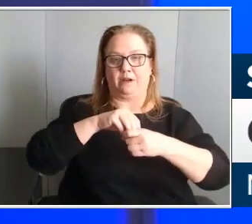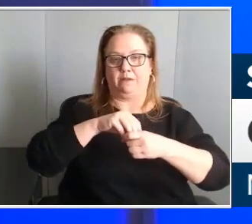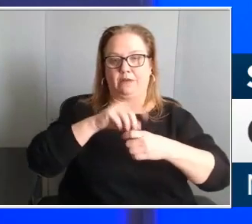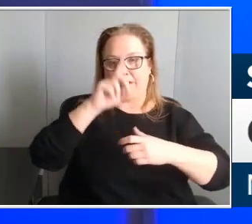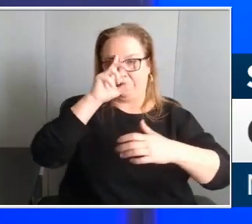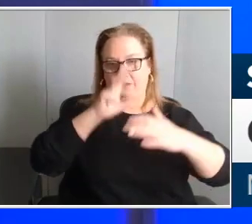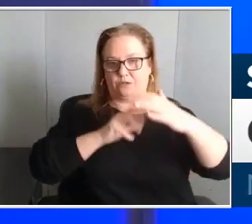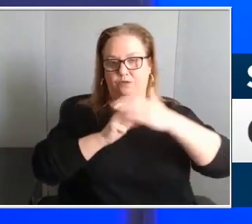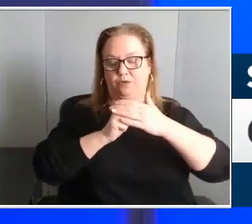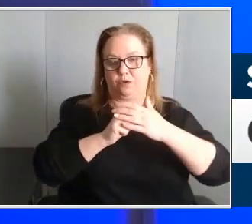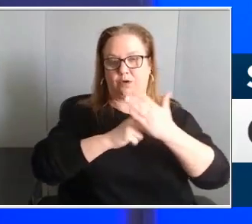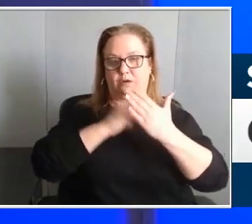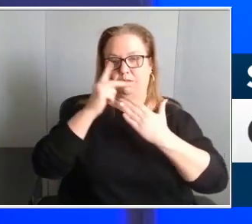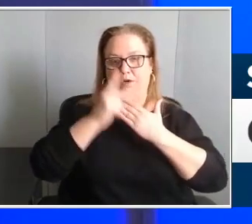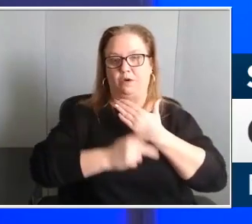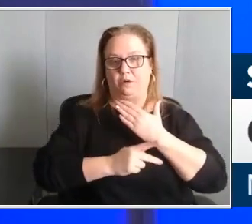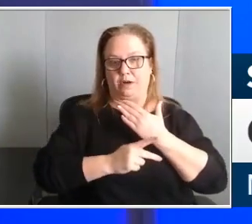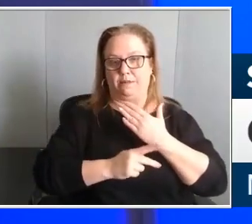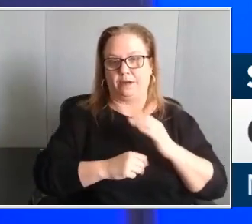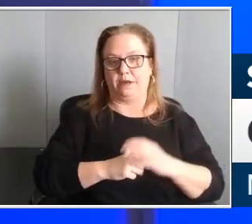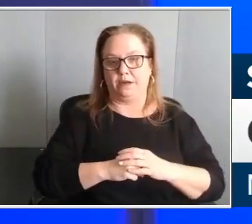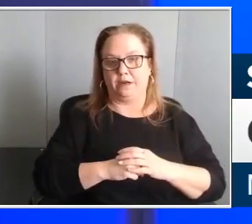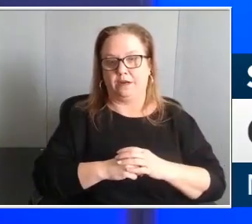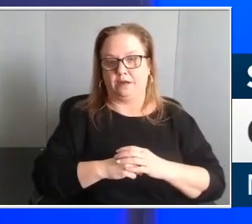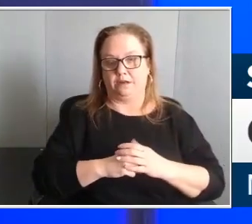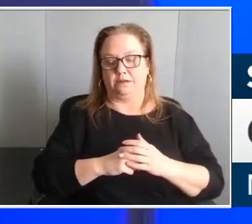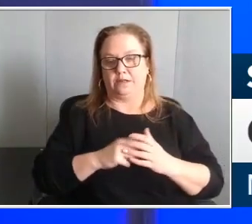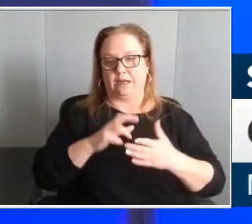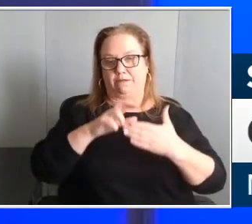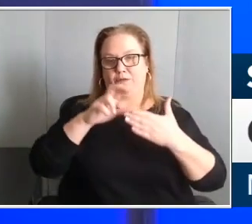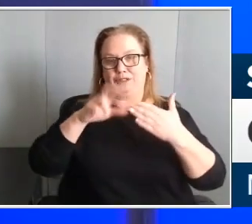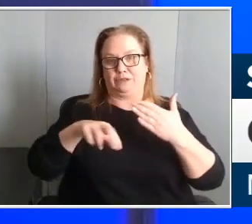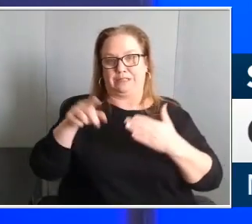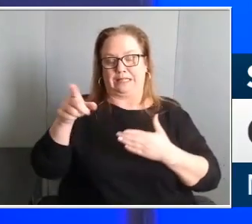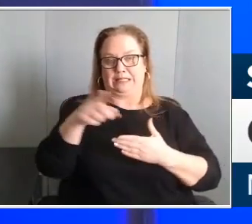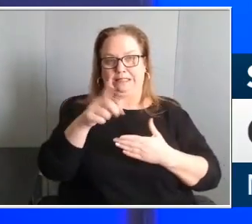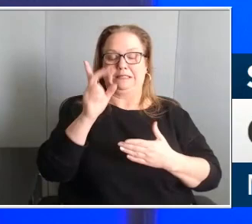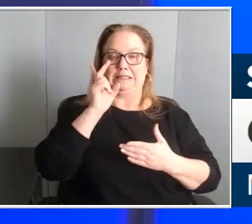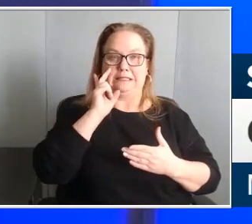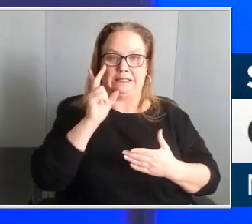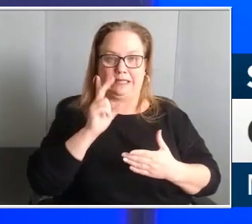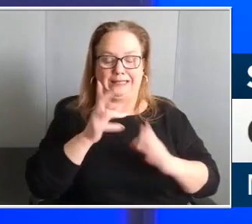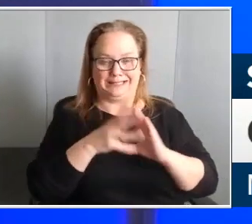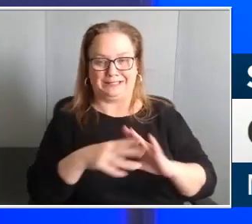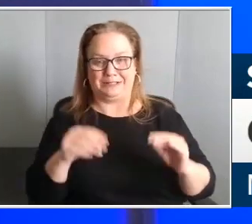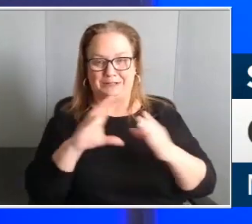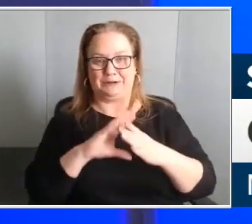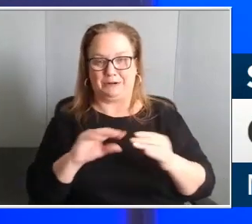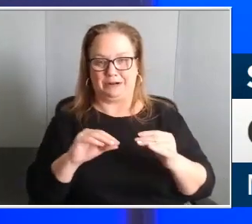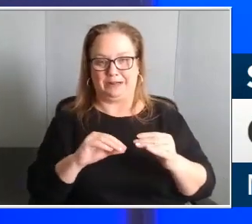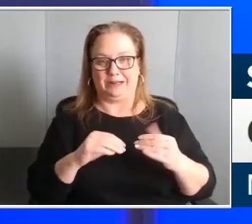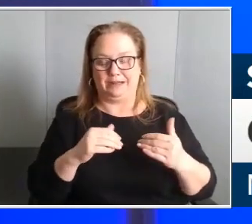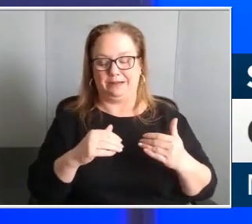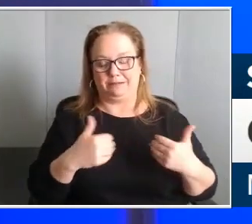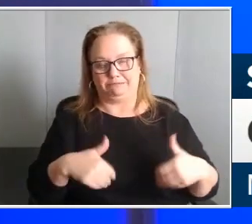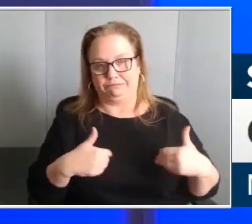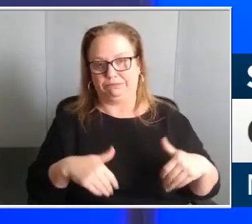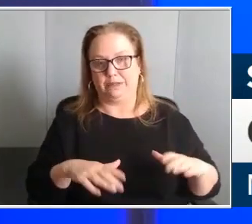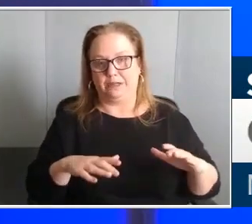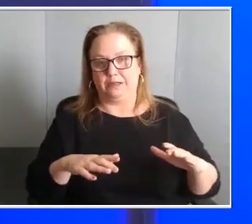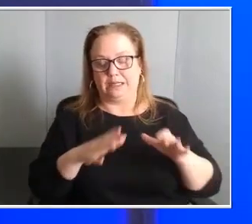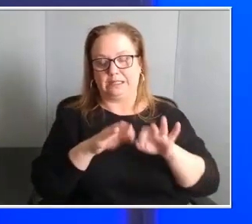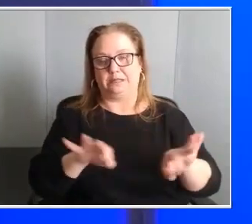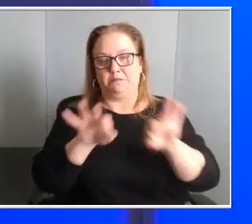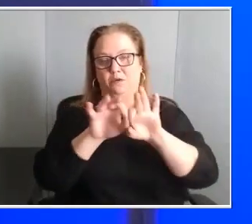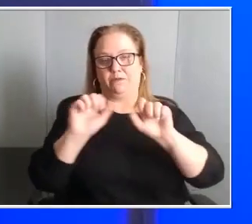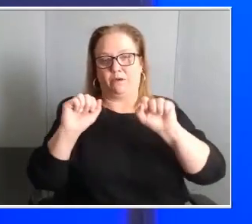many of them behind the scenes, to have outcomes like this and to see this kind of story, really makes it, it's important for